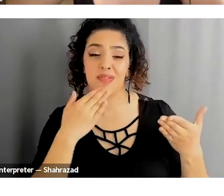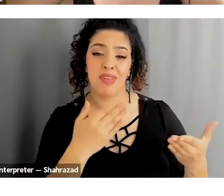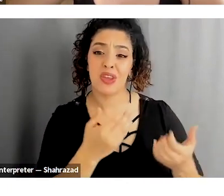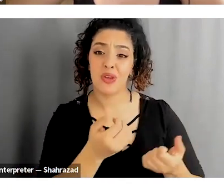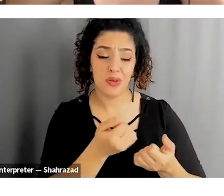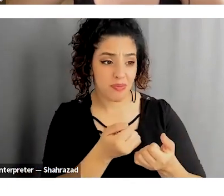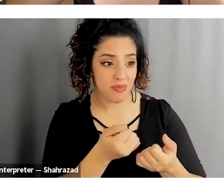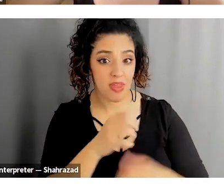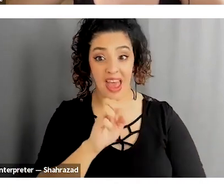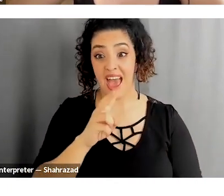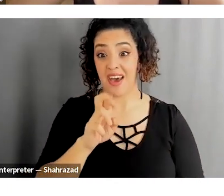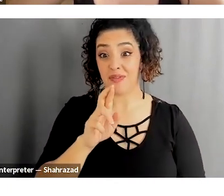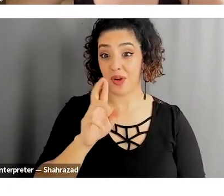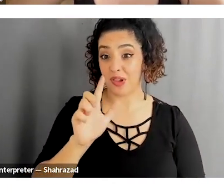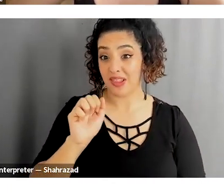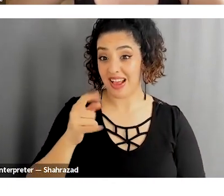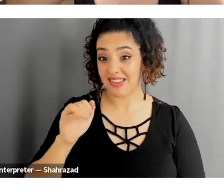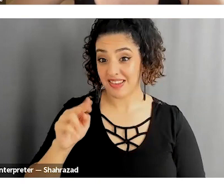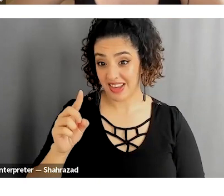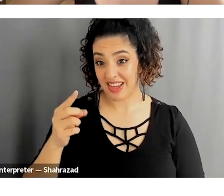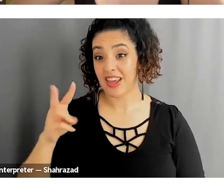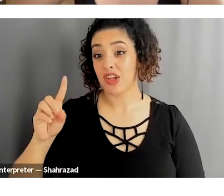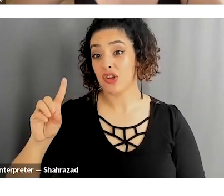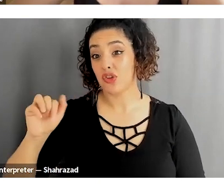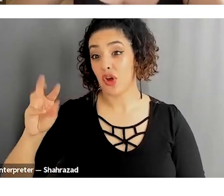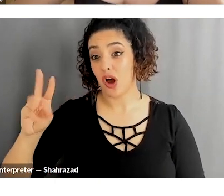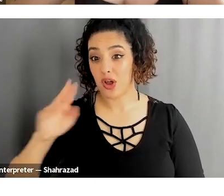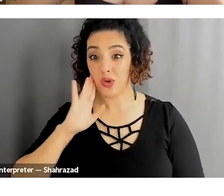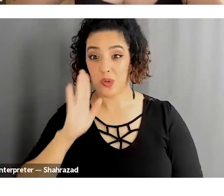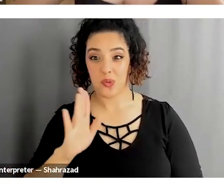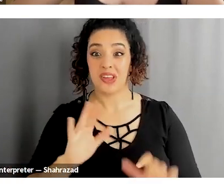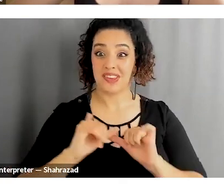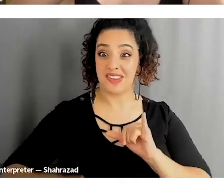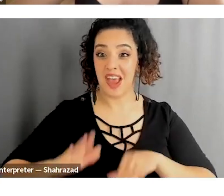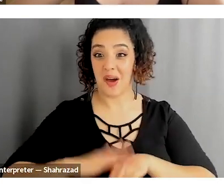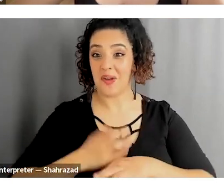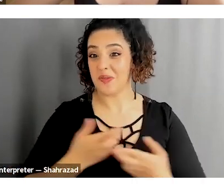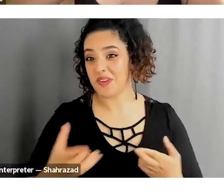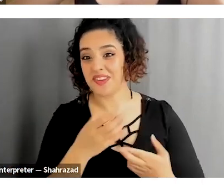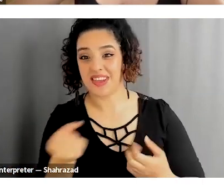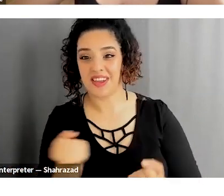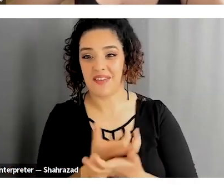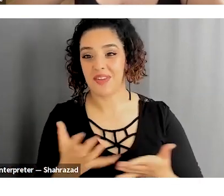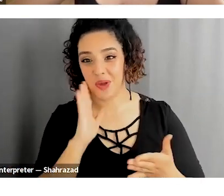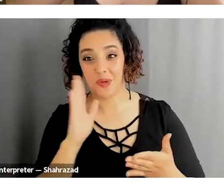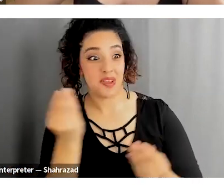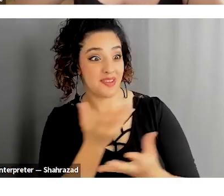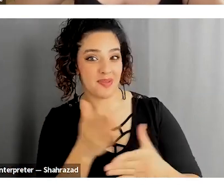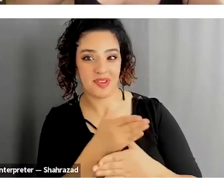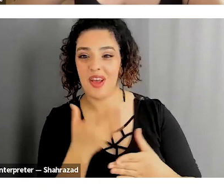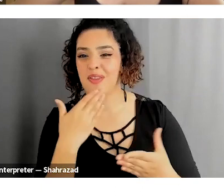Everlasting Dawn, for also being so much on top of it with the references and the links. Mia, thank you so much, everyone, for being